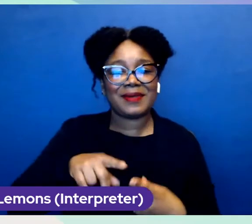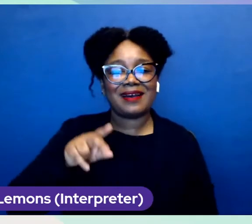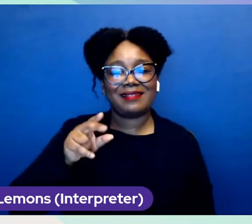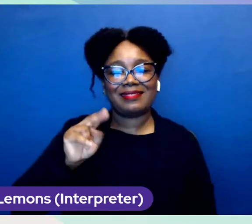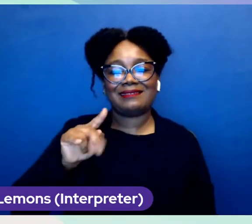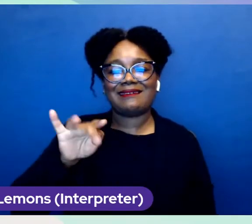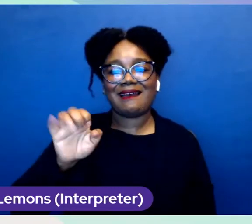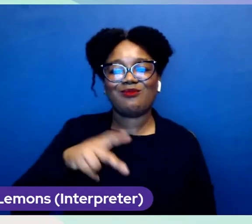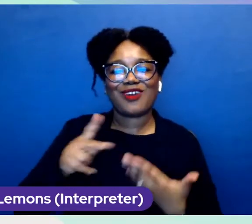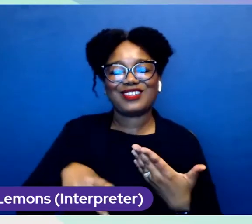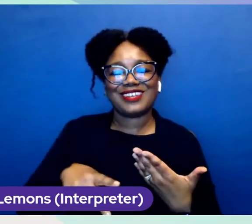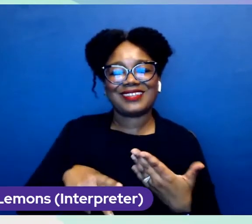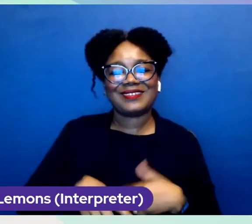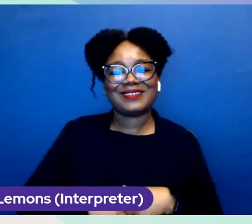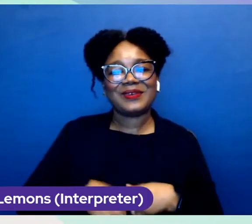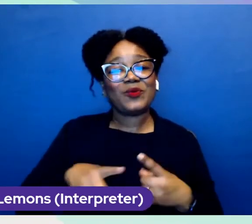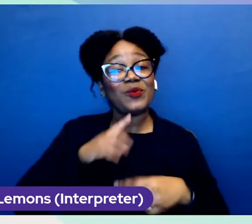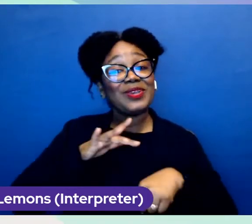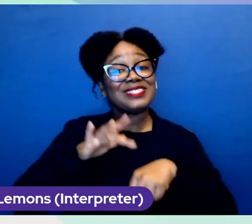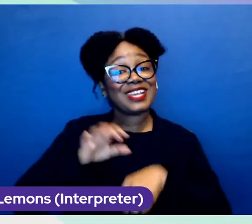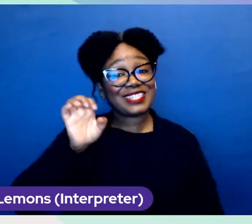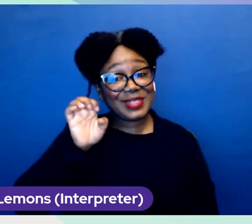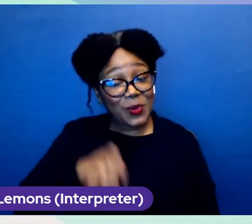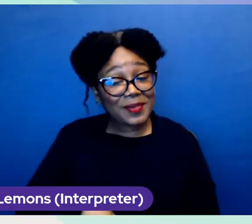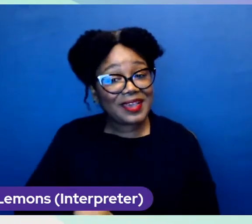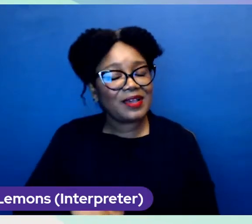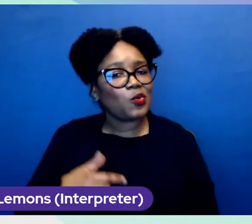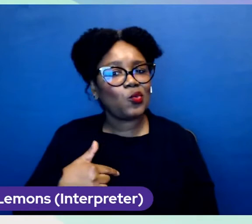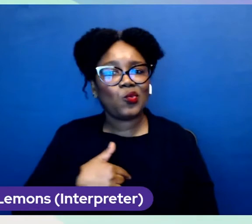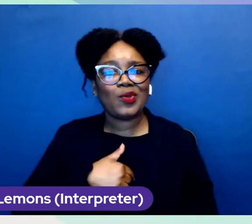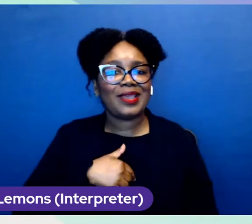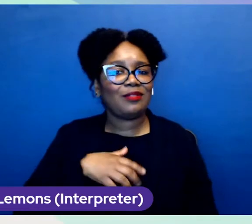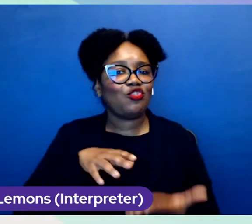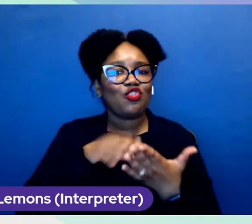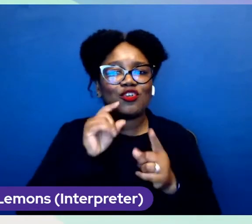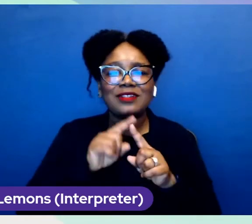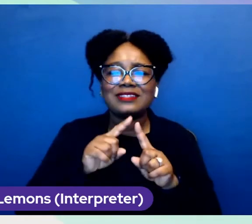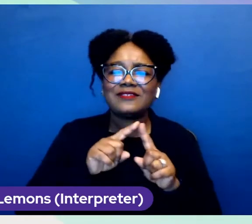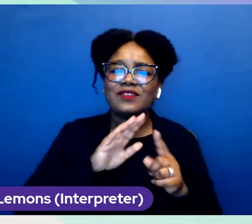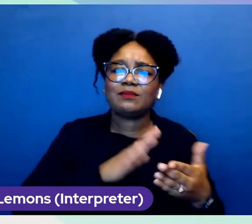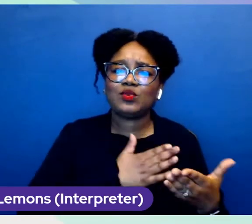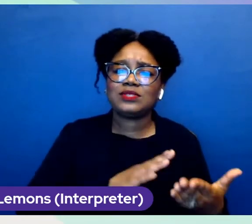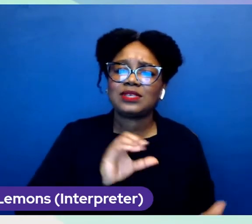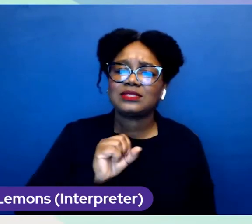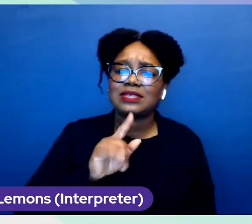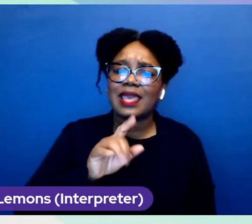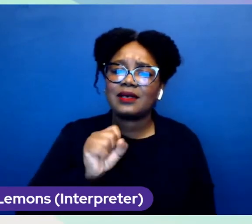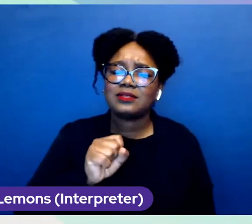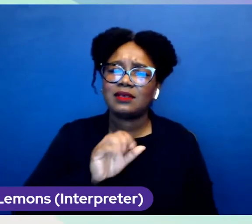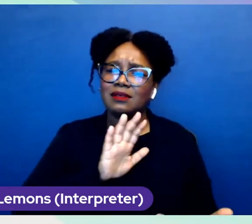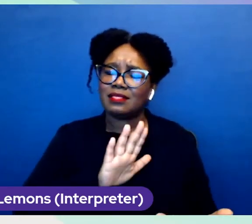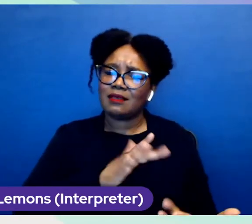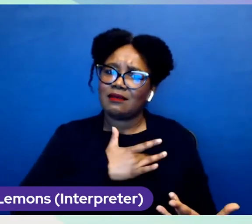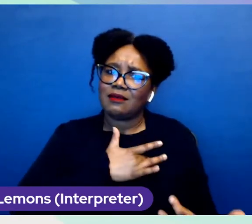different scales, same as Egypt, you know, and there's just so much. I really cannot finish, you know, just to